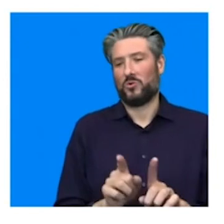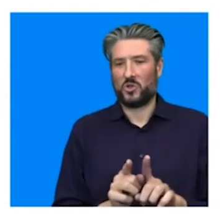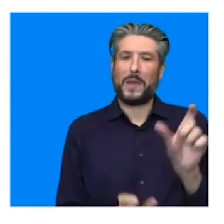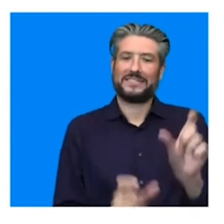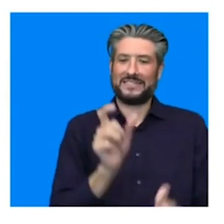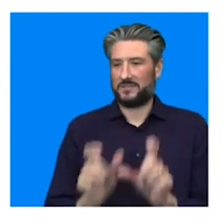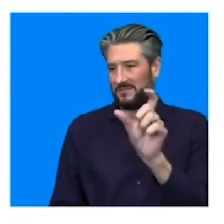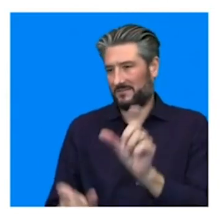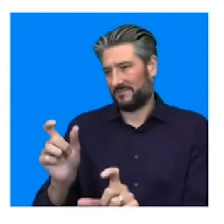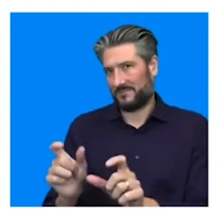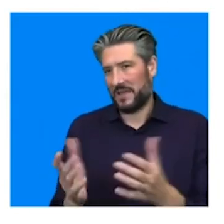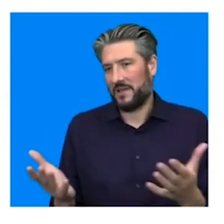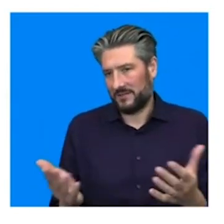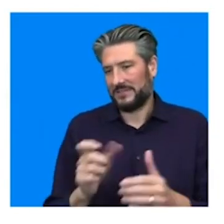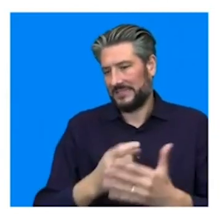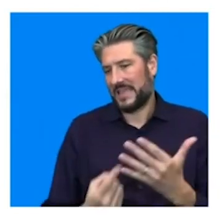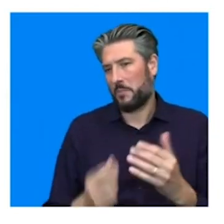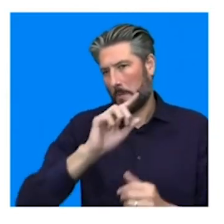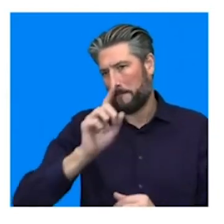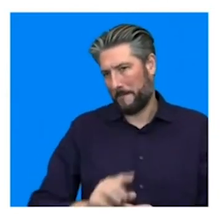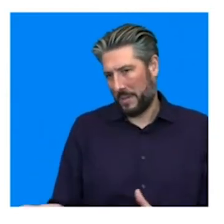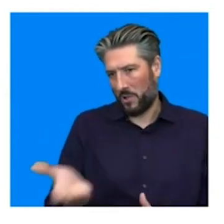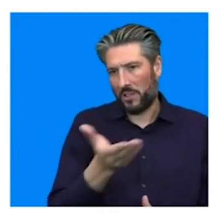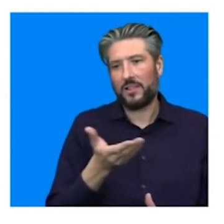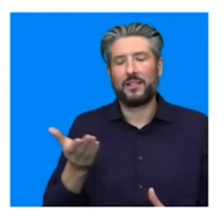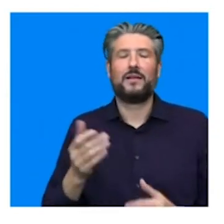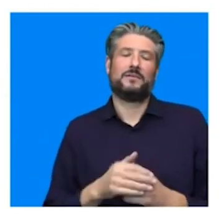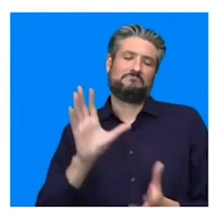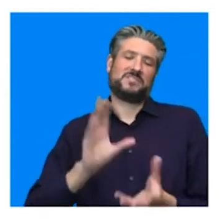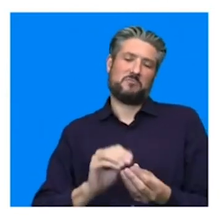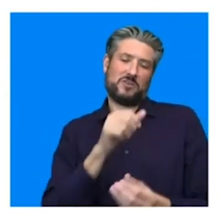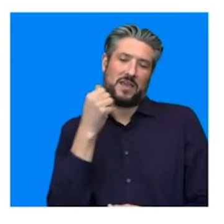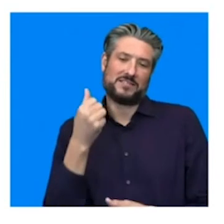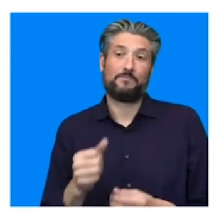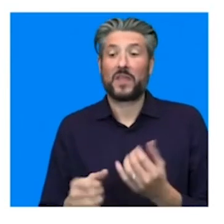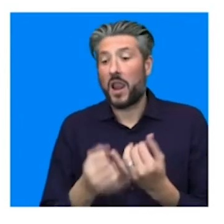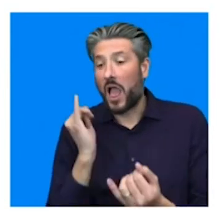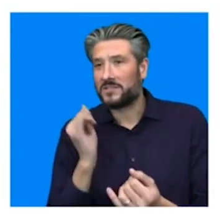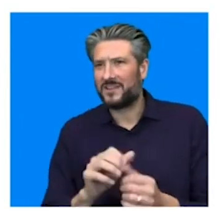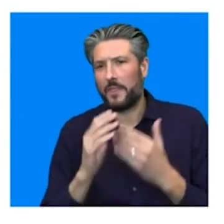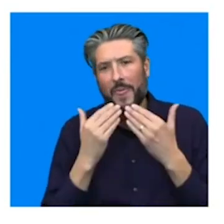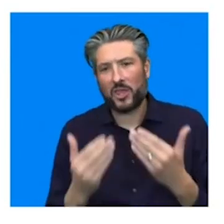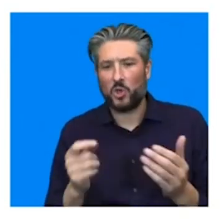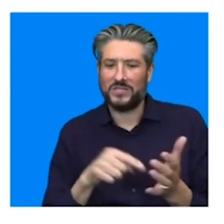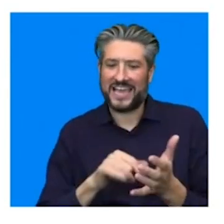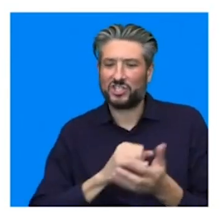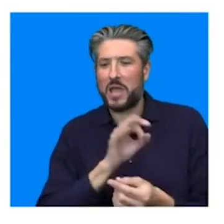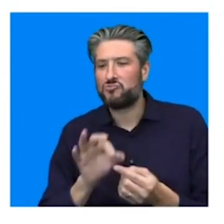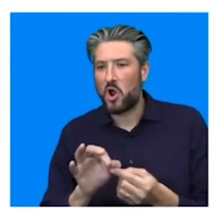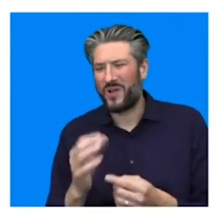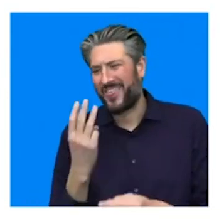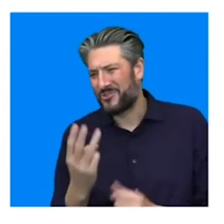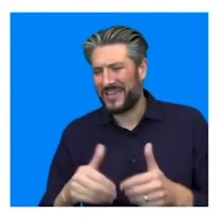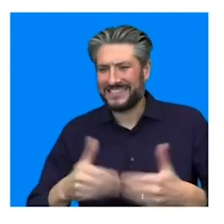That just captures all of that, I think. And a final one, thank you TechShare Pro for an amazing 3 days. Like last year, I've continued